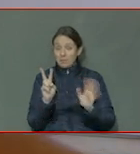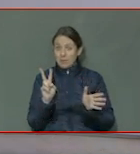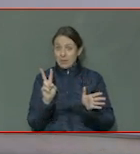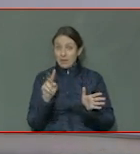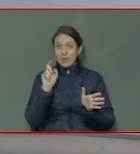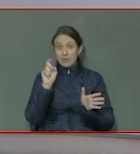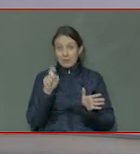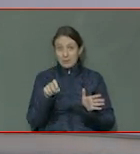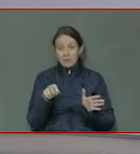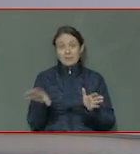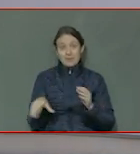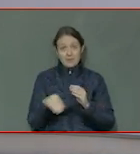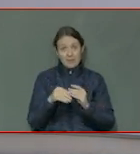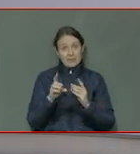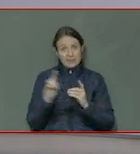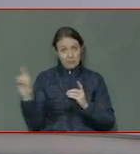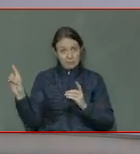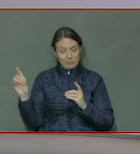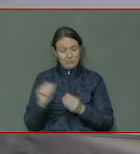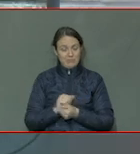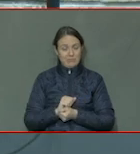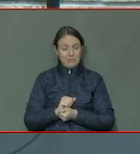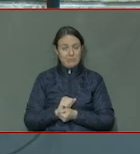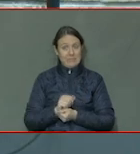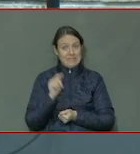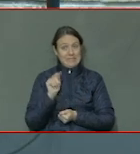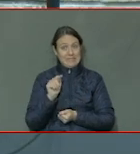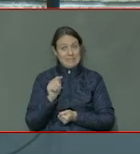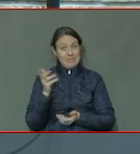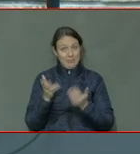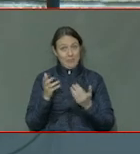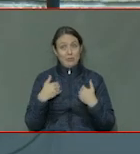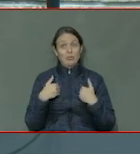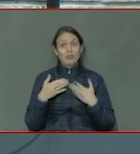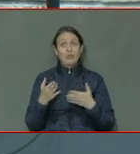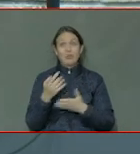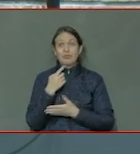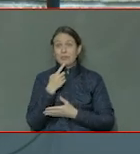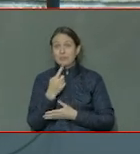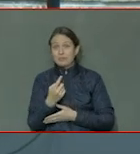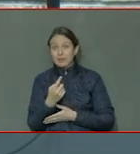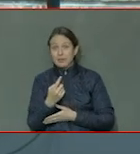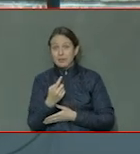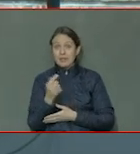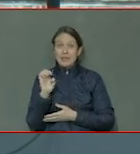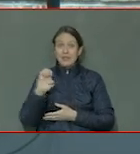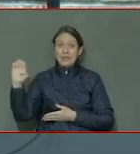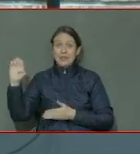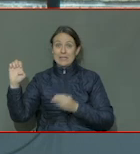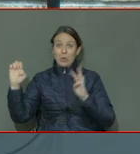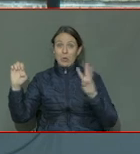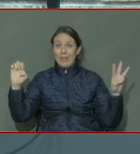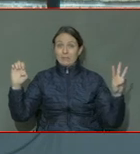direction. And please, boys and girls, if they started in the calculation with east and west, you can't